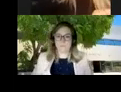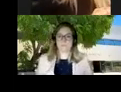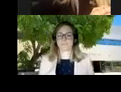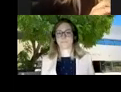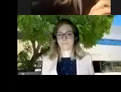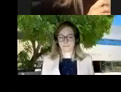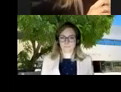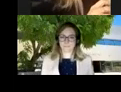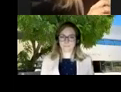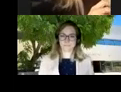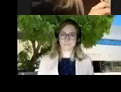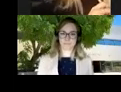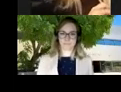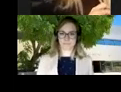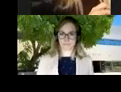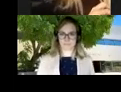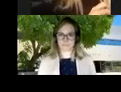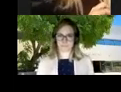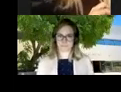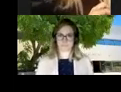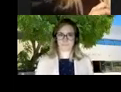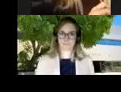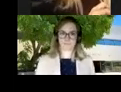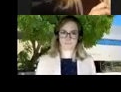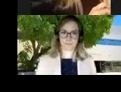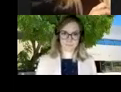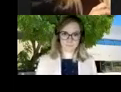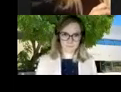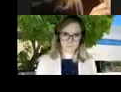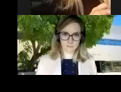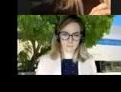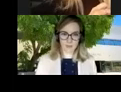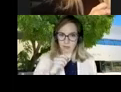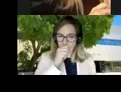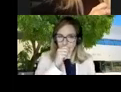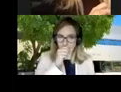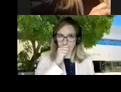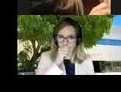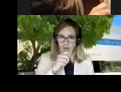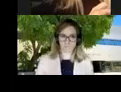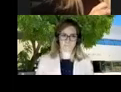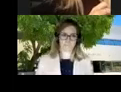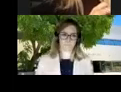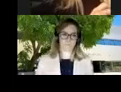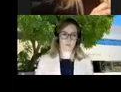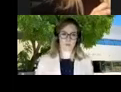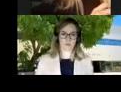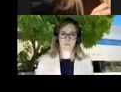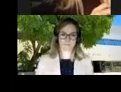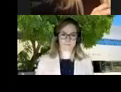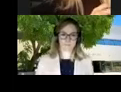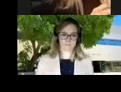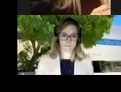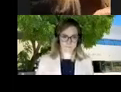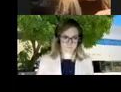ENI went to AGA and built some oil wells. And those oil wells were connected by some access